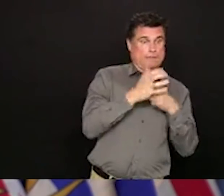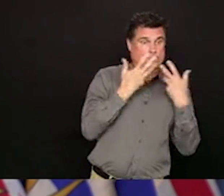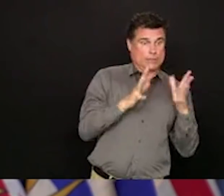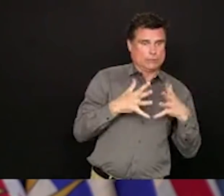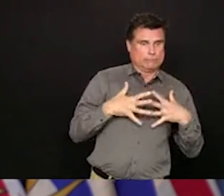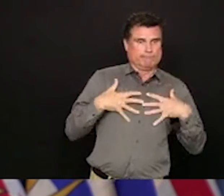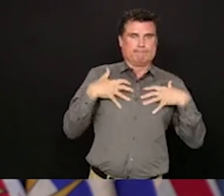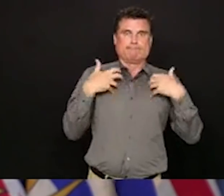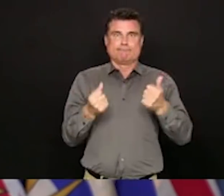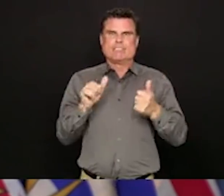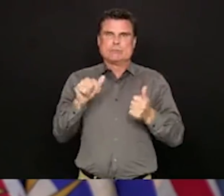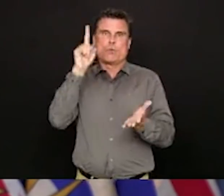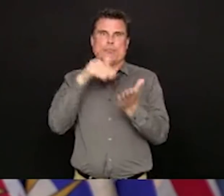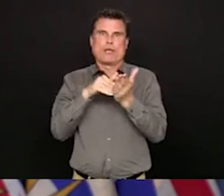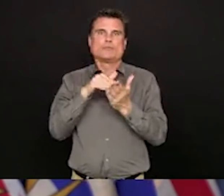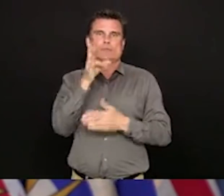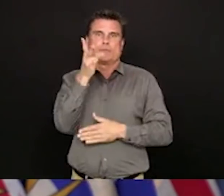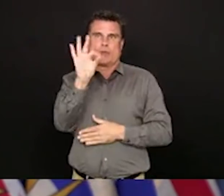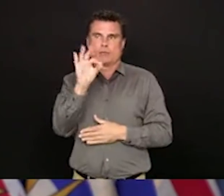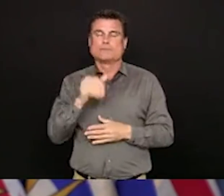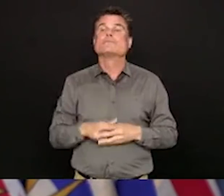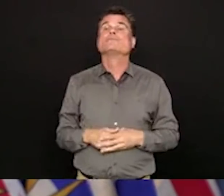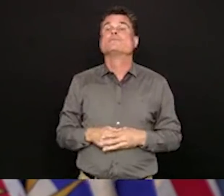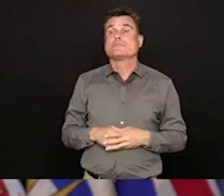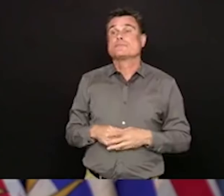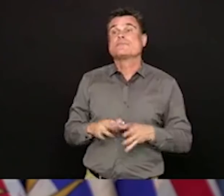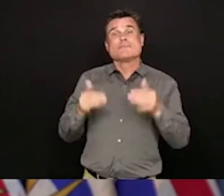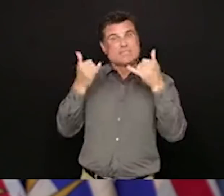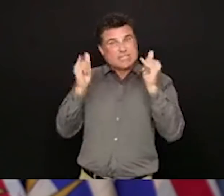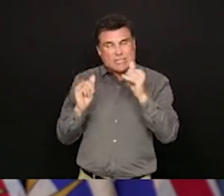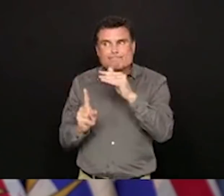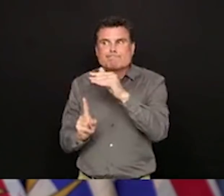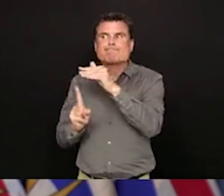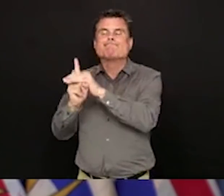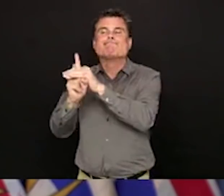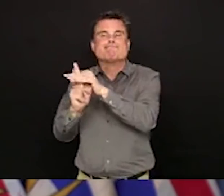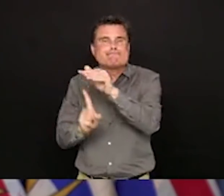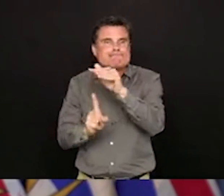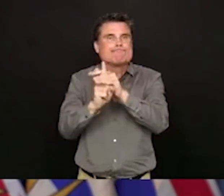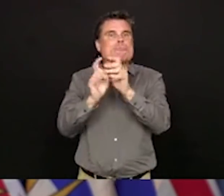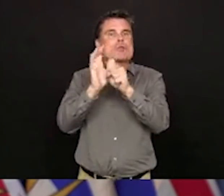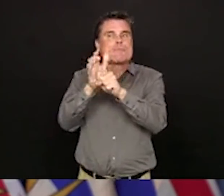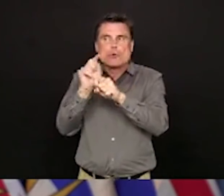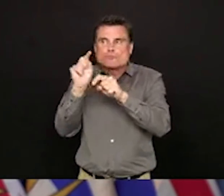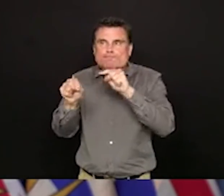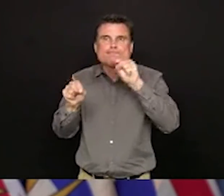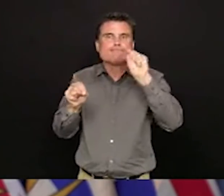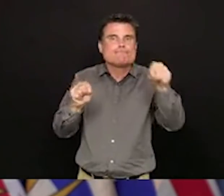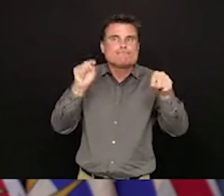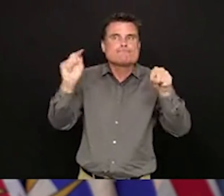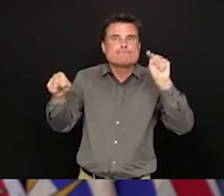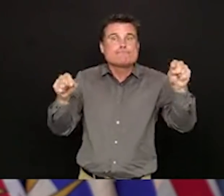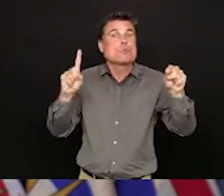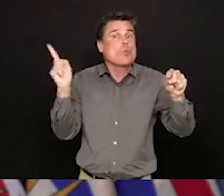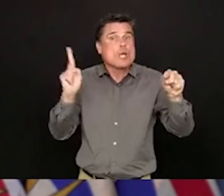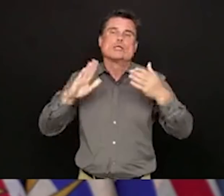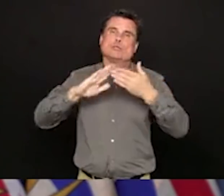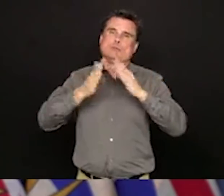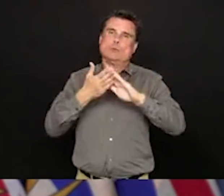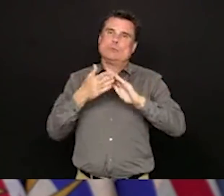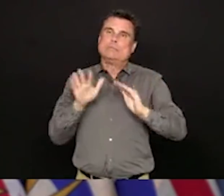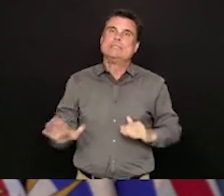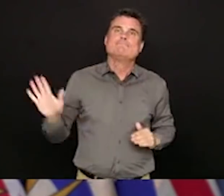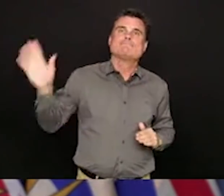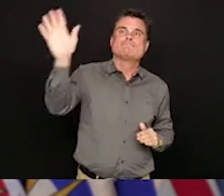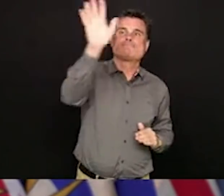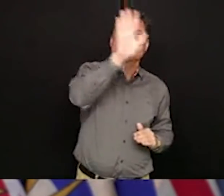very concerning to me and to all of us. This tells us that we have more work to do to break the chains of